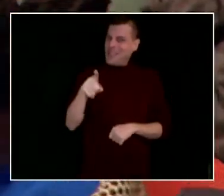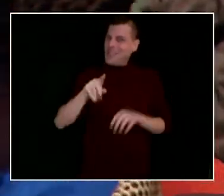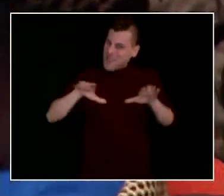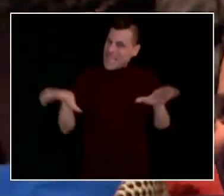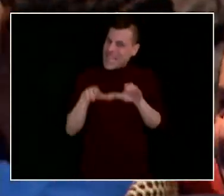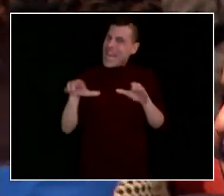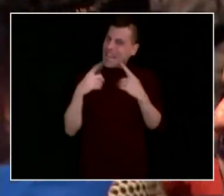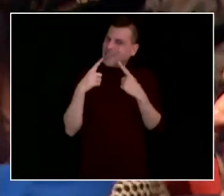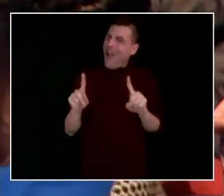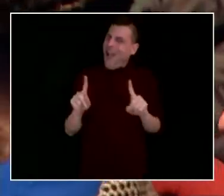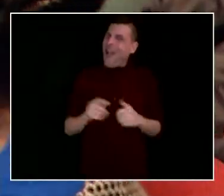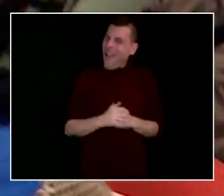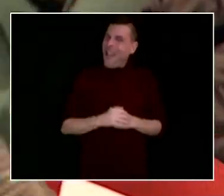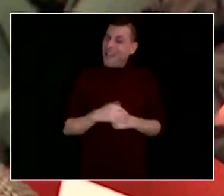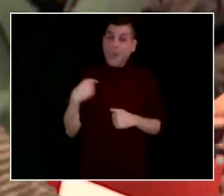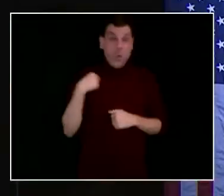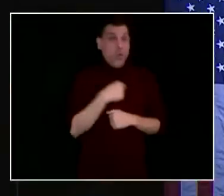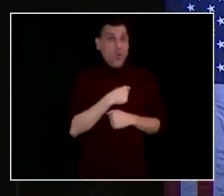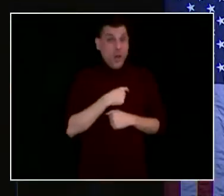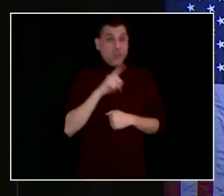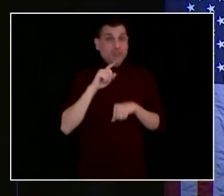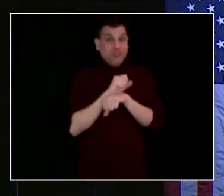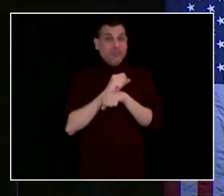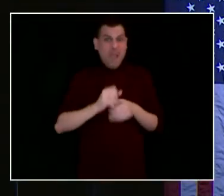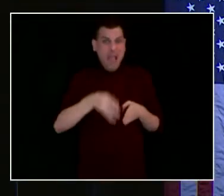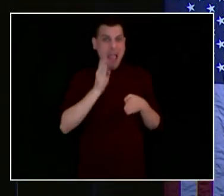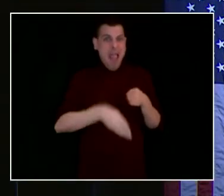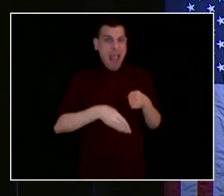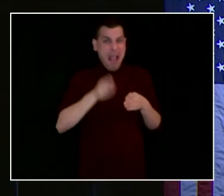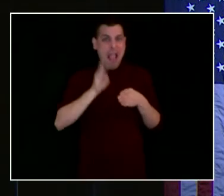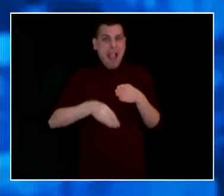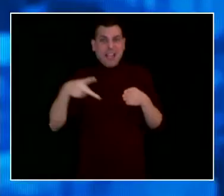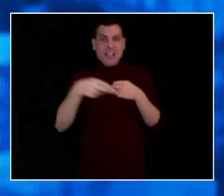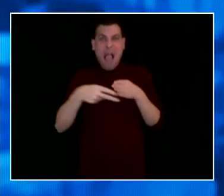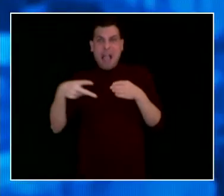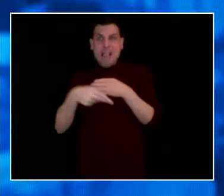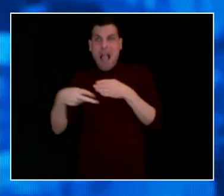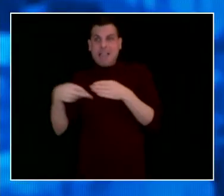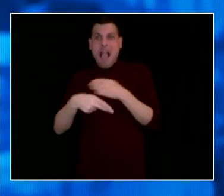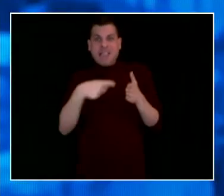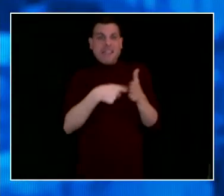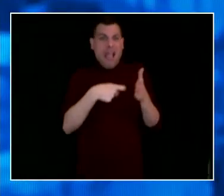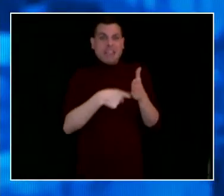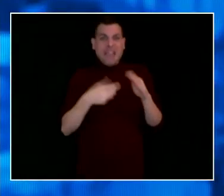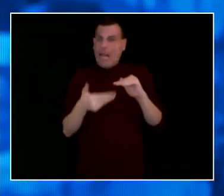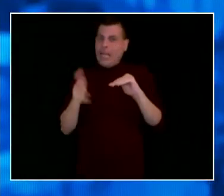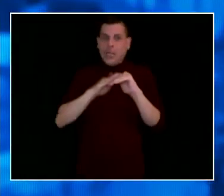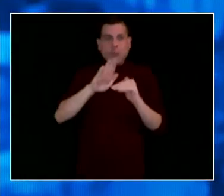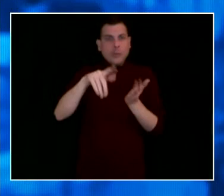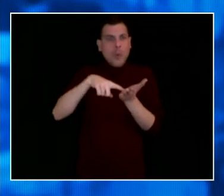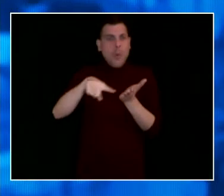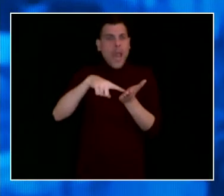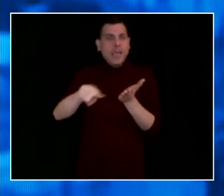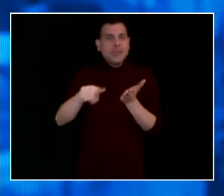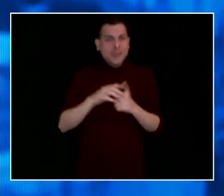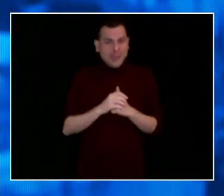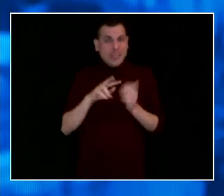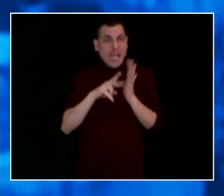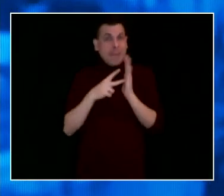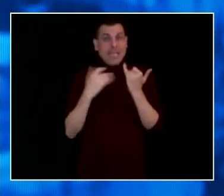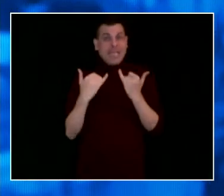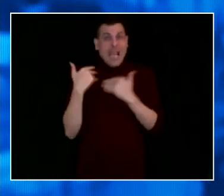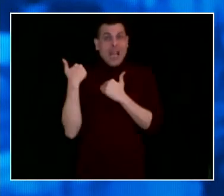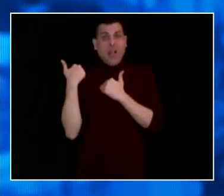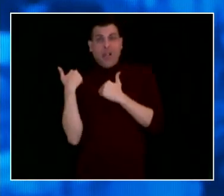We're cutting taxes, raising wages, and helping New Yorkers eliminate burdensome debt.